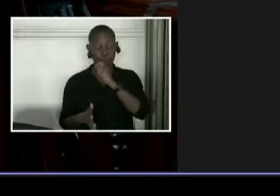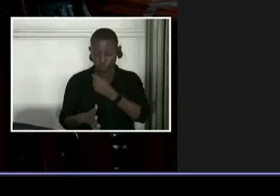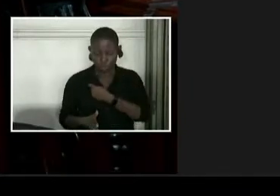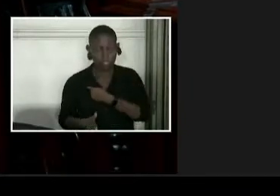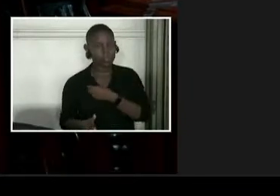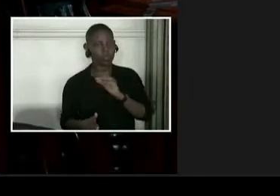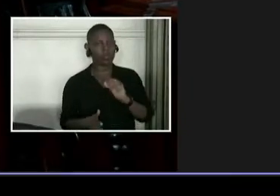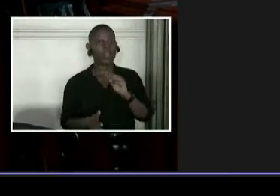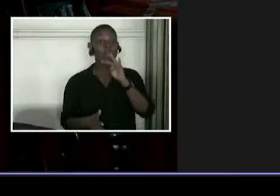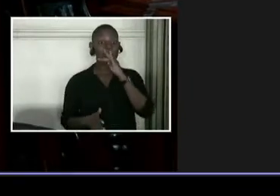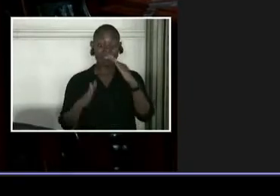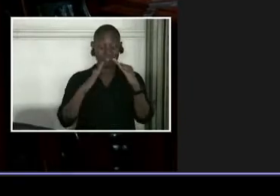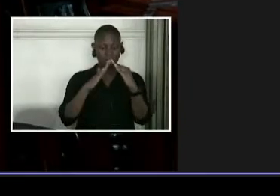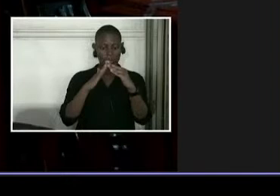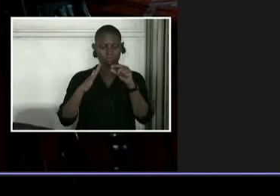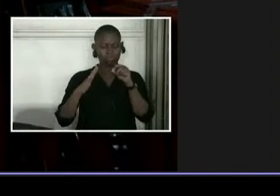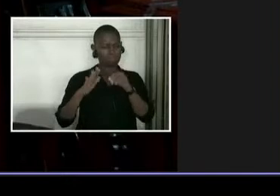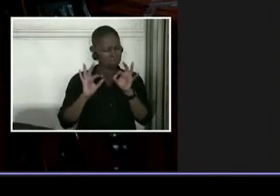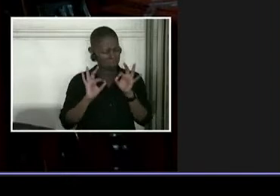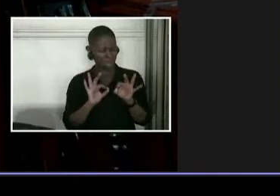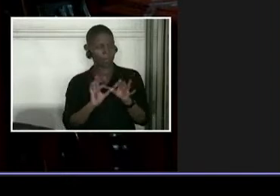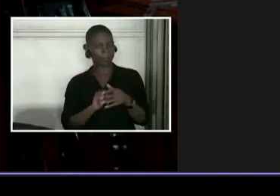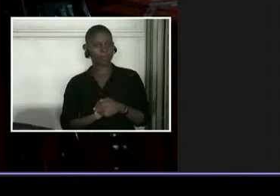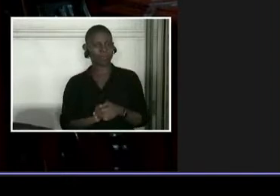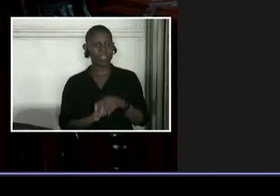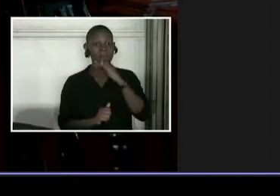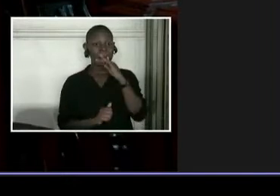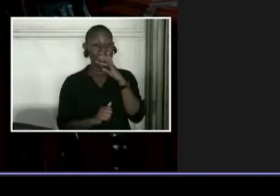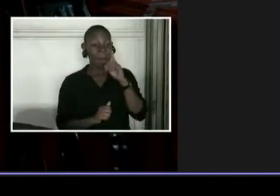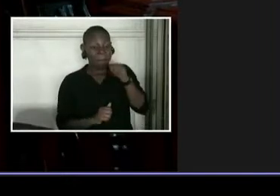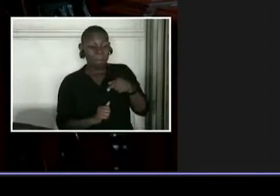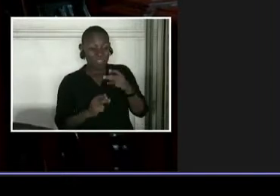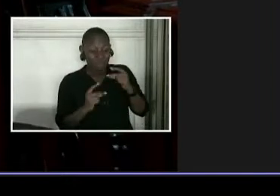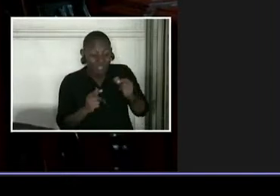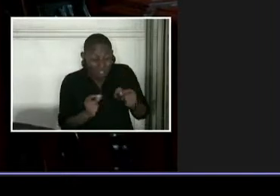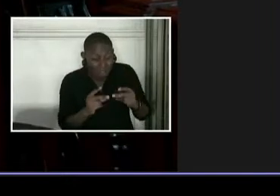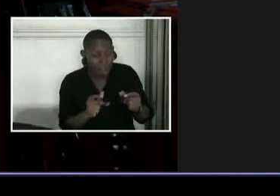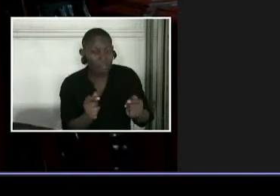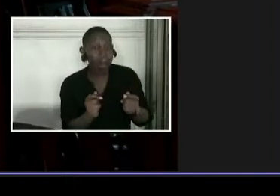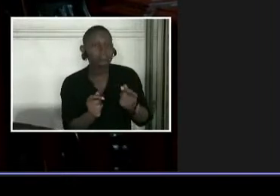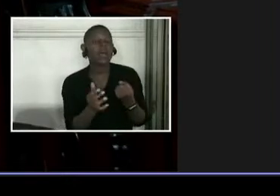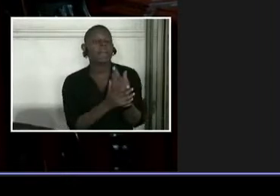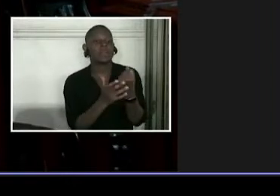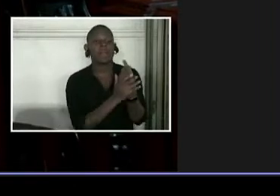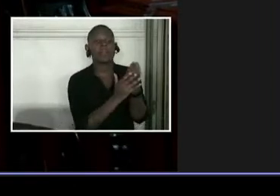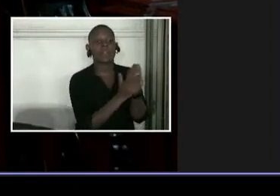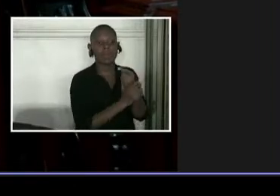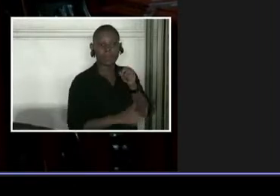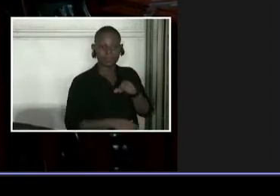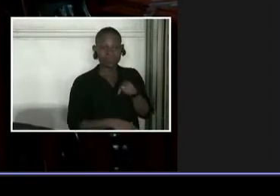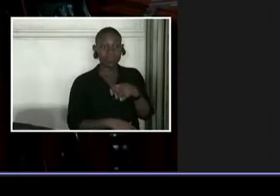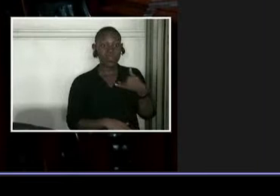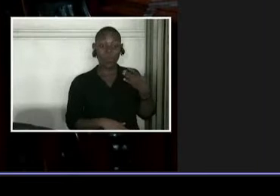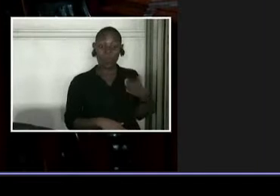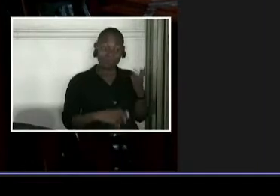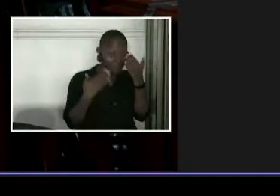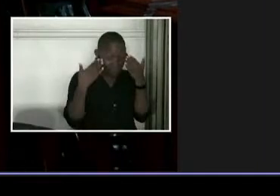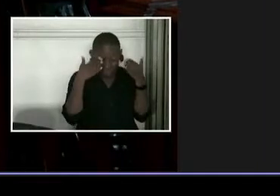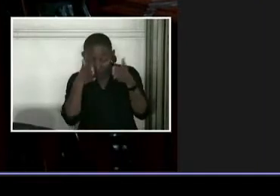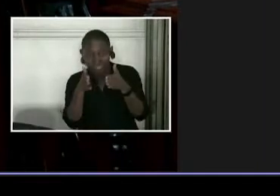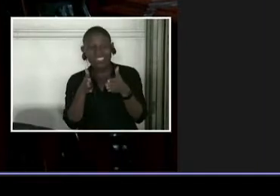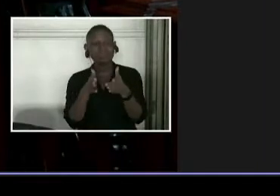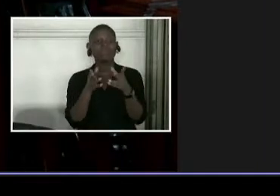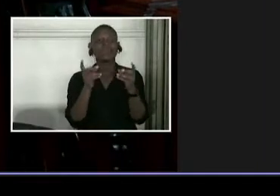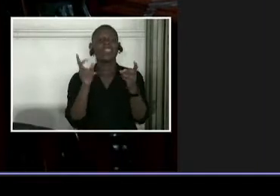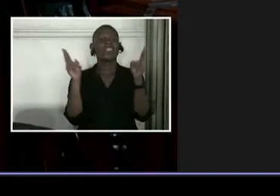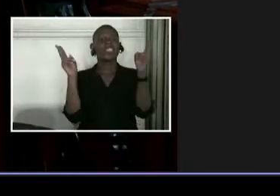decent. Speed and efficiency, Honorable Chairperson, allow us to turn our focus to the issues